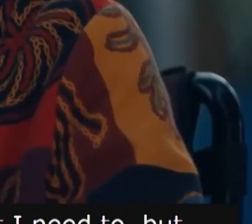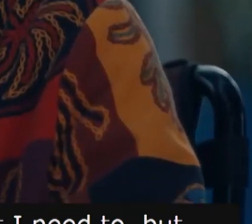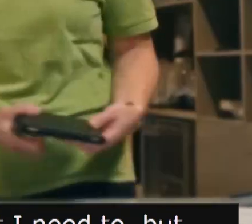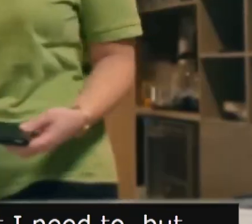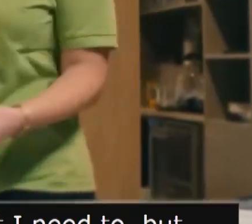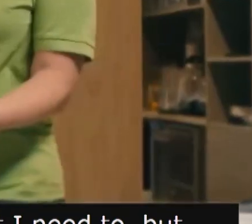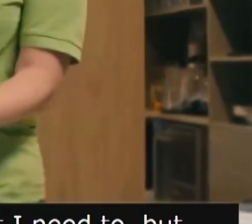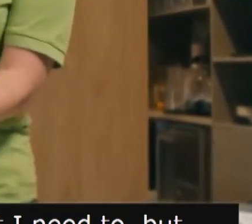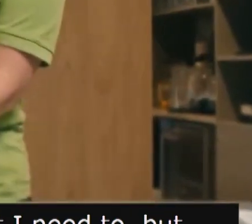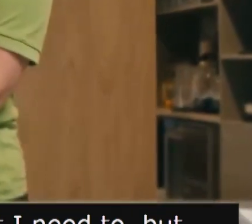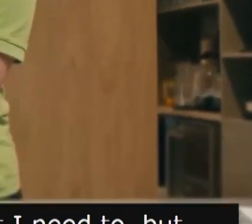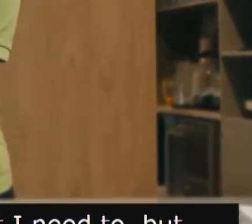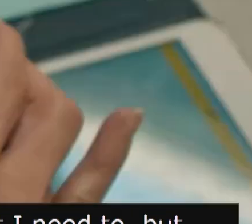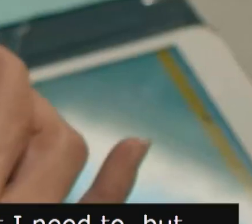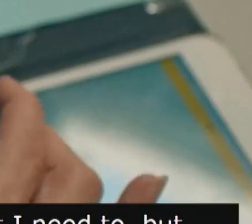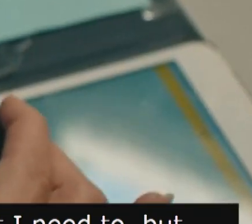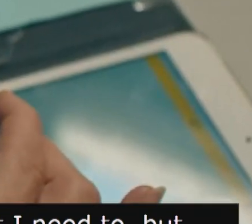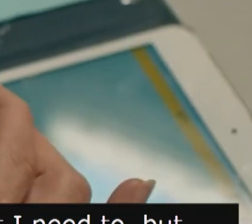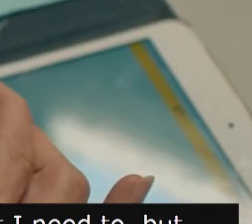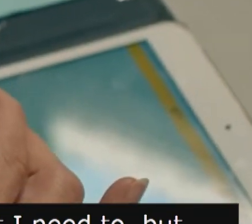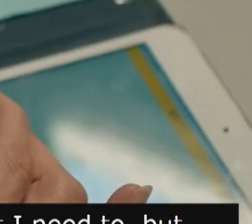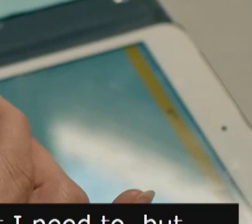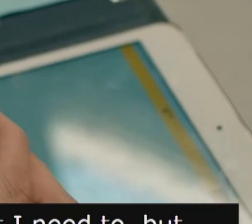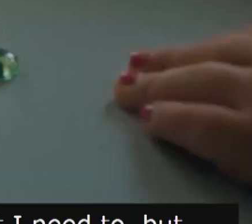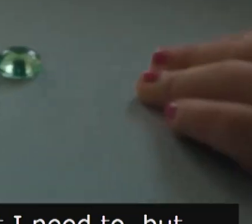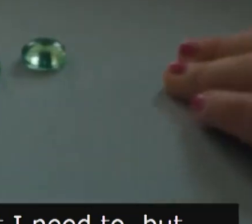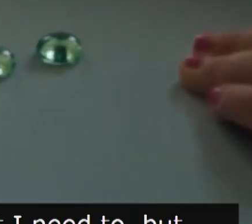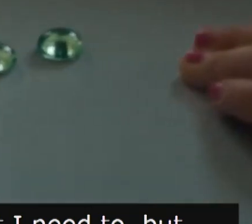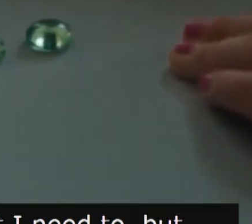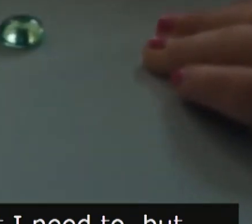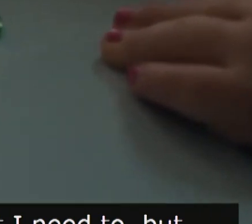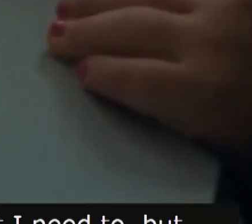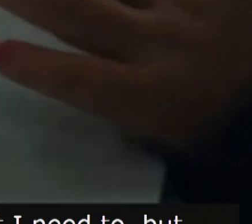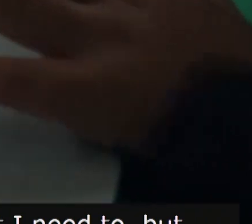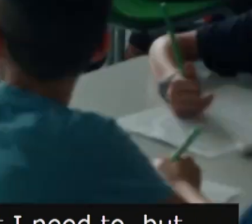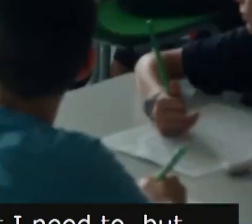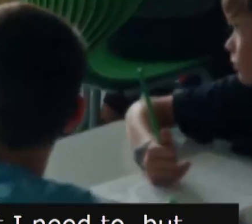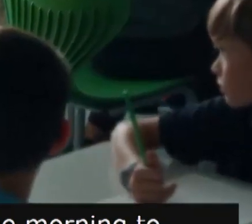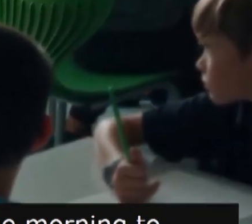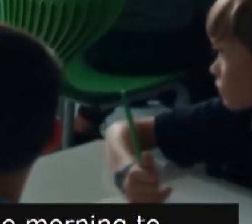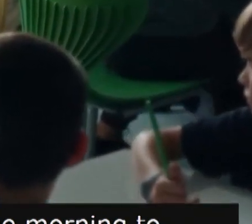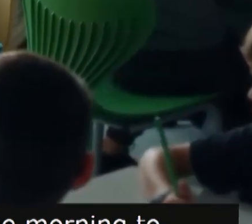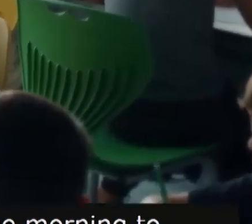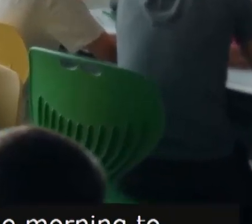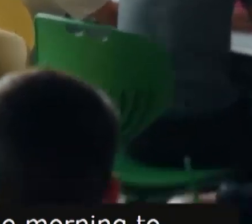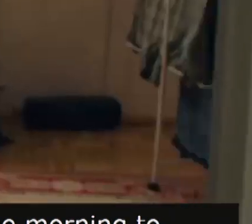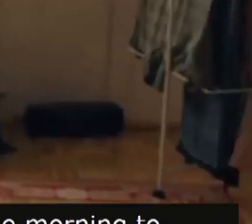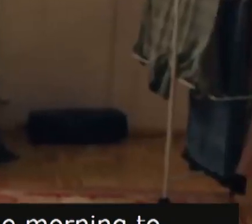The future is going to work in the morning, to meet colleagues, to create value, to be included.